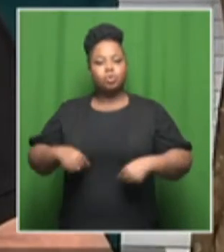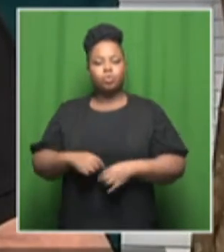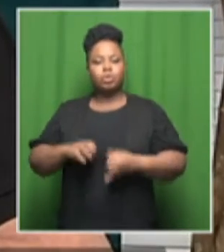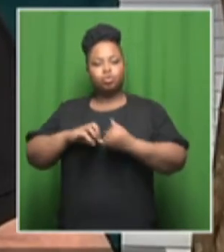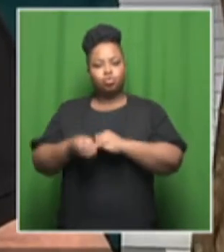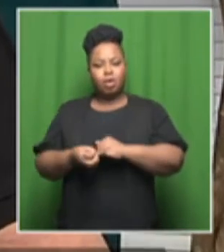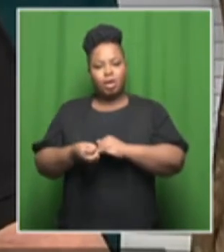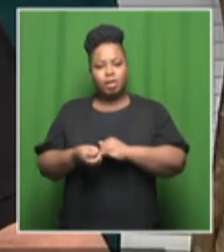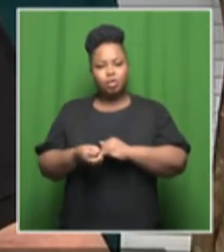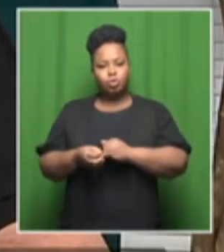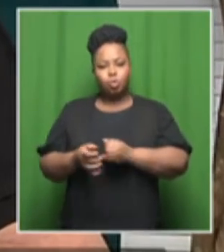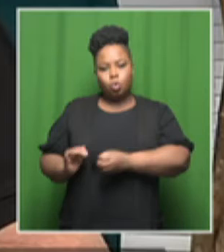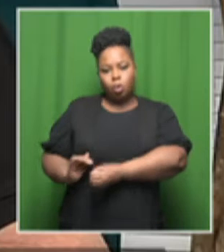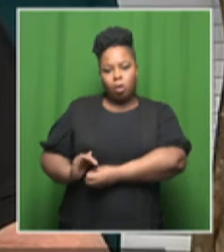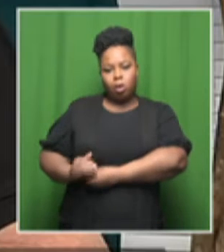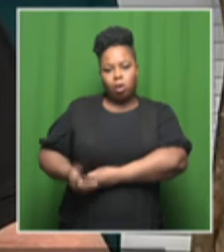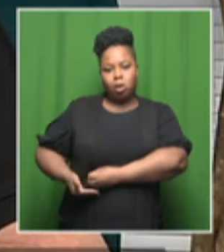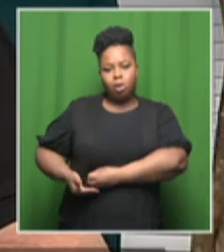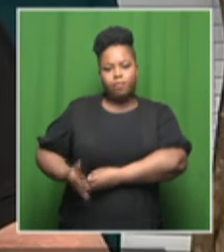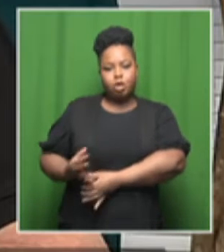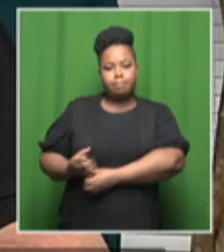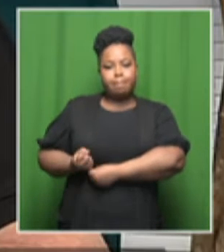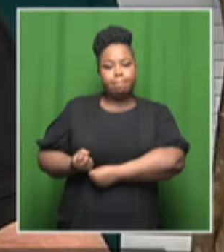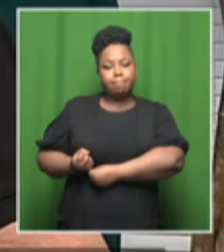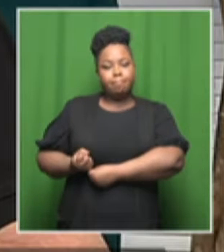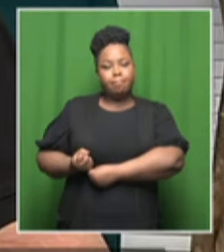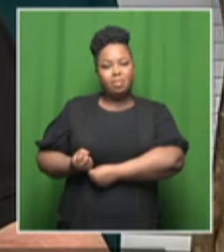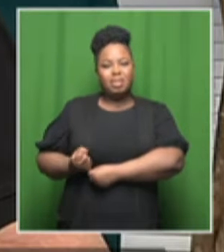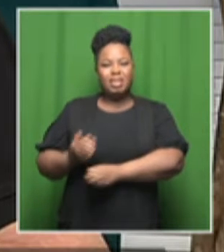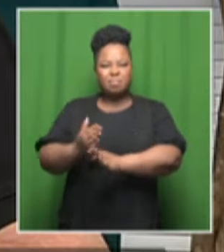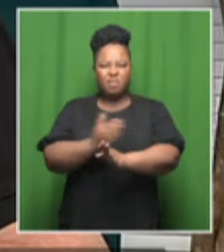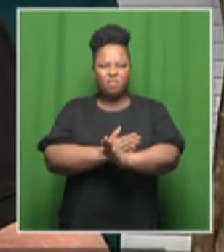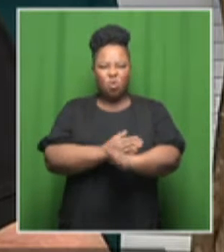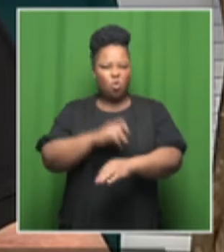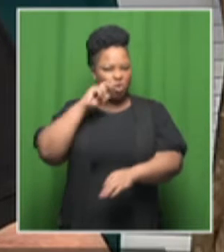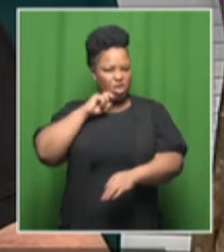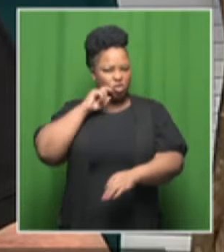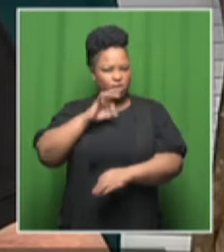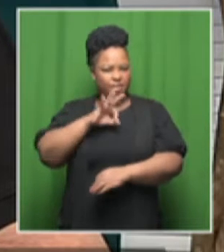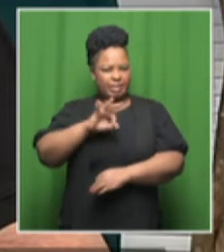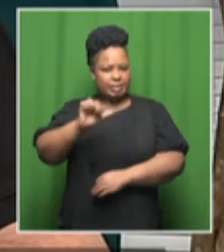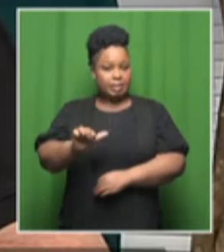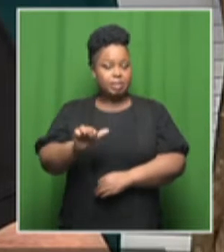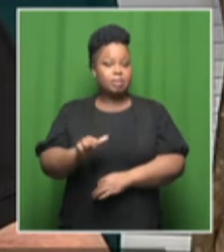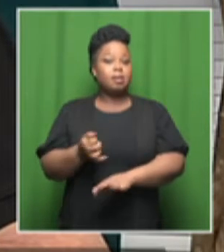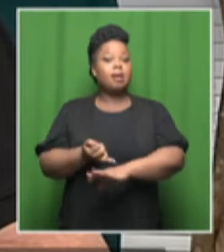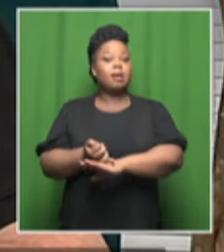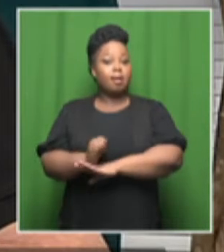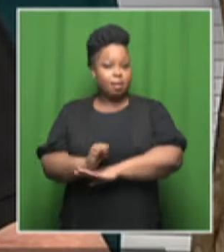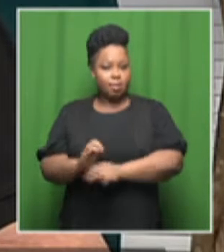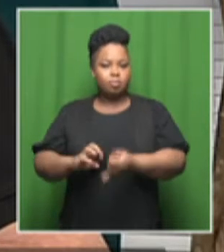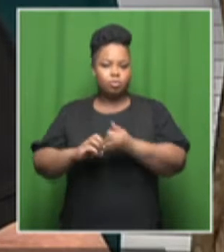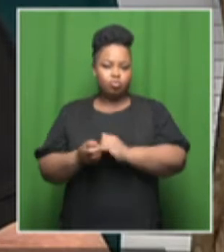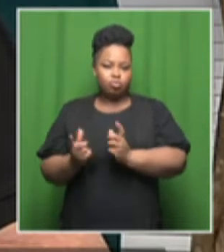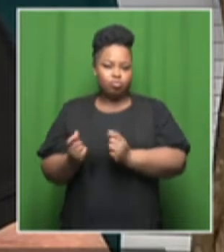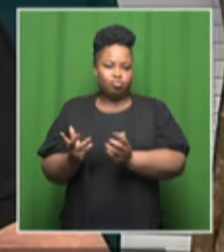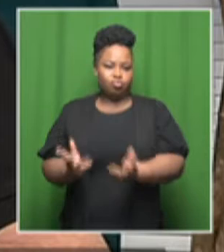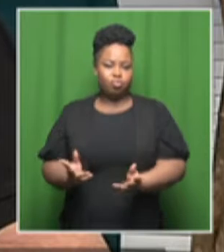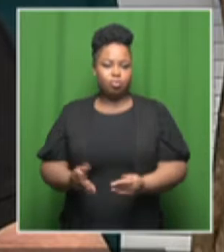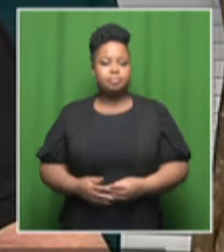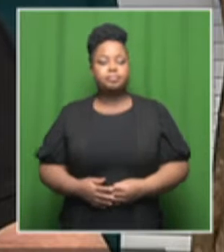freeze eggs before the age of 36, but as early as possible. And